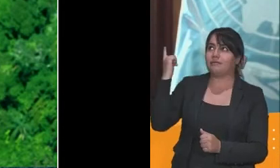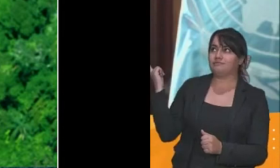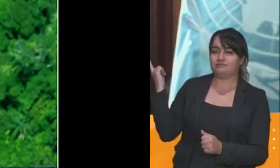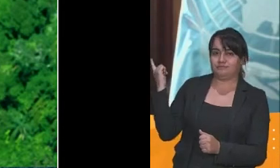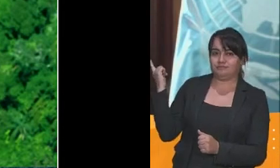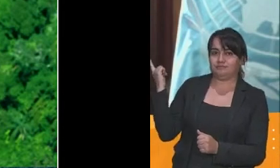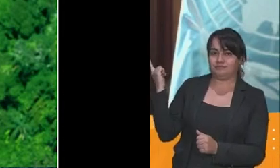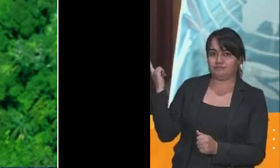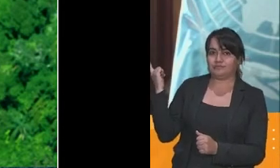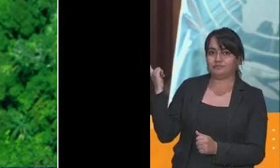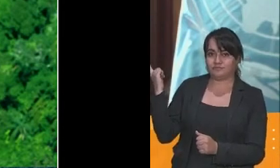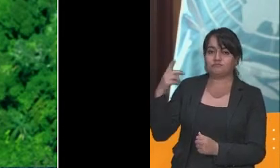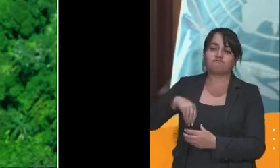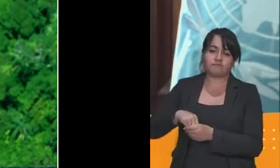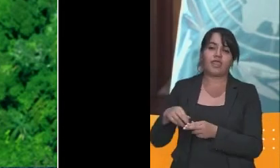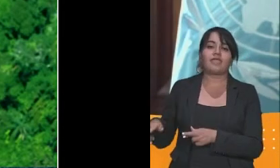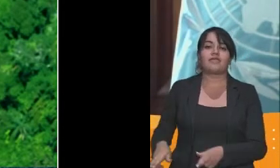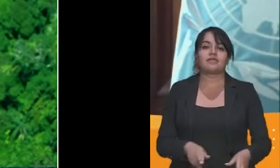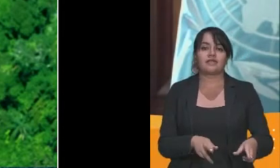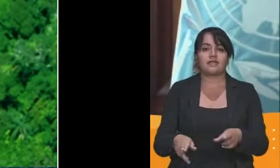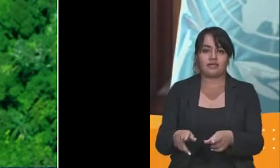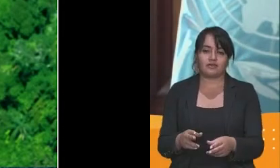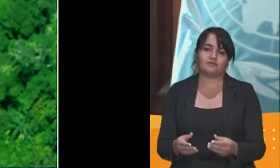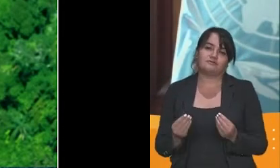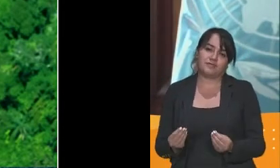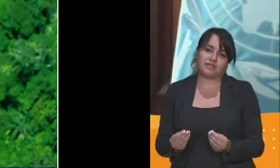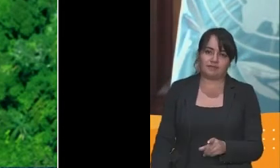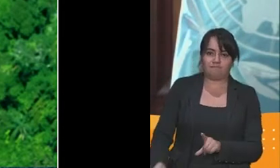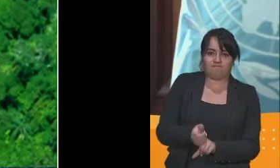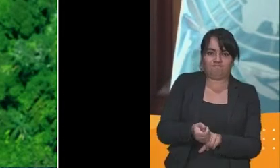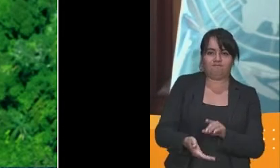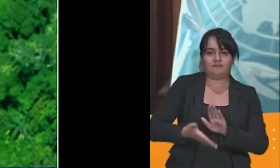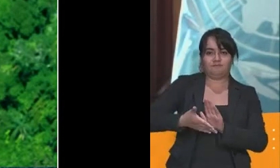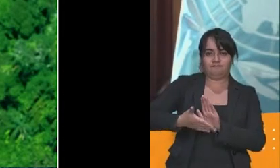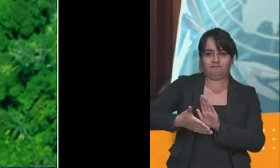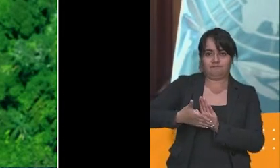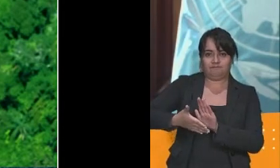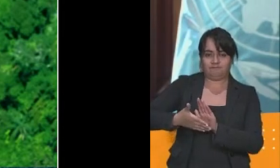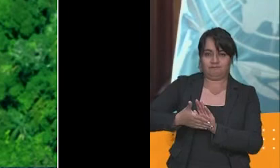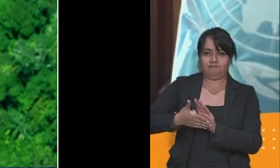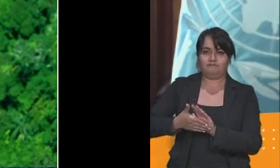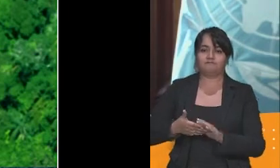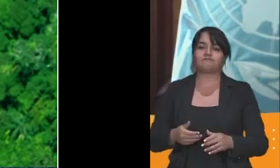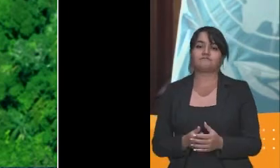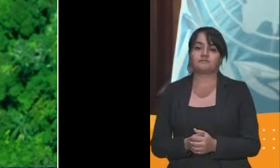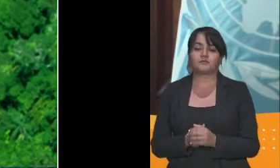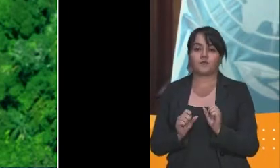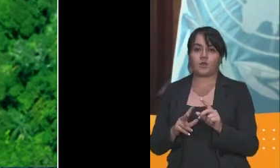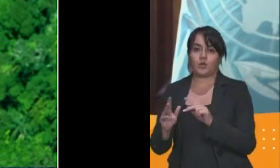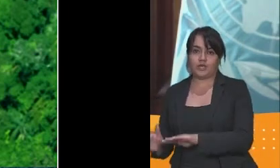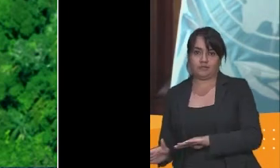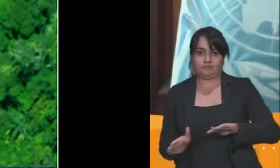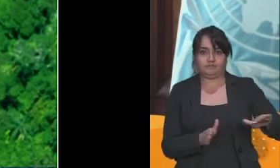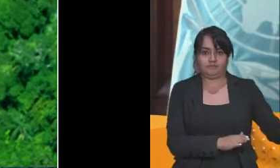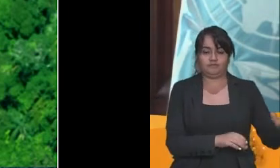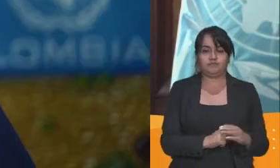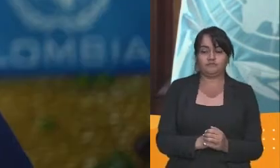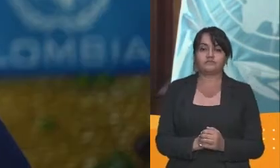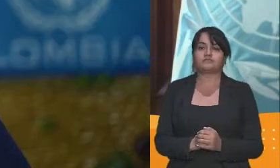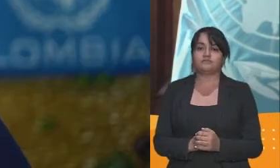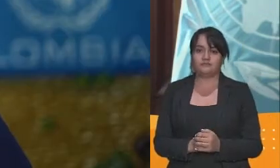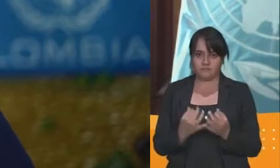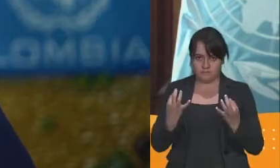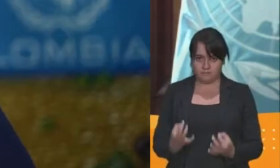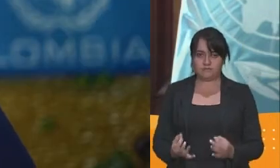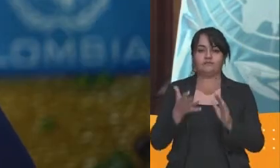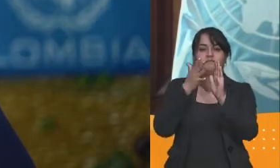using in the reverse to be able to obtain, to be able to see this exploitation of this mineral.